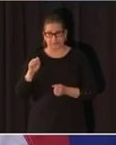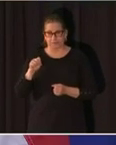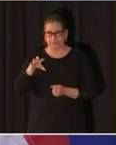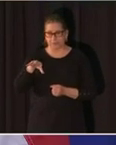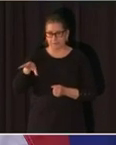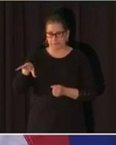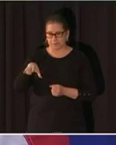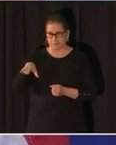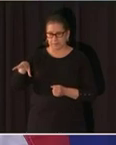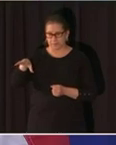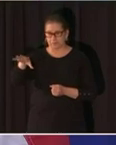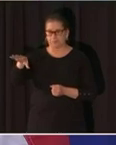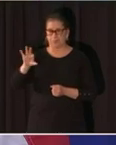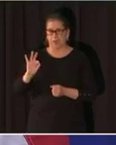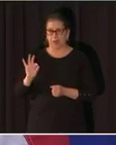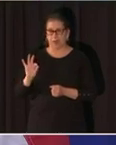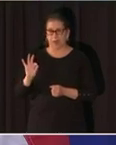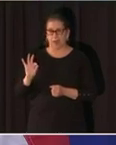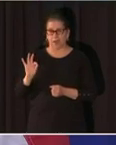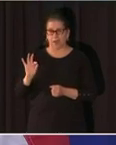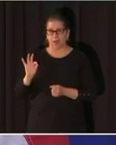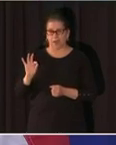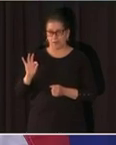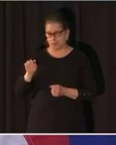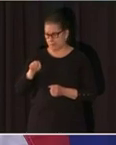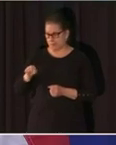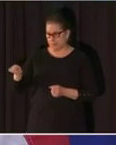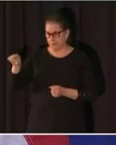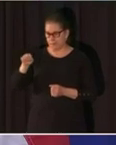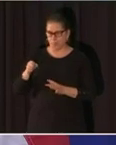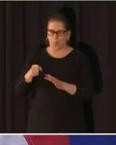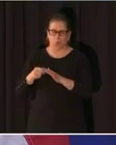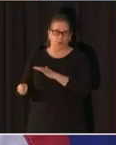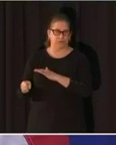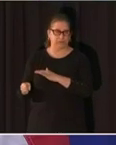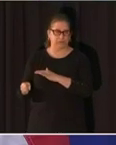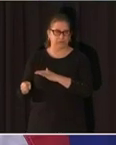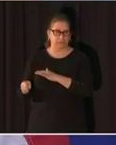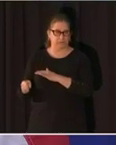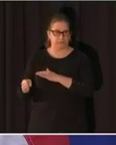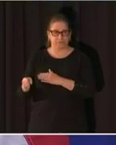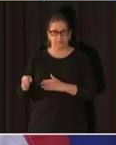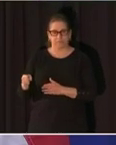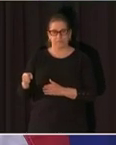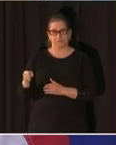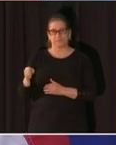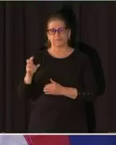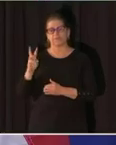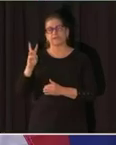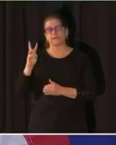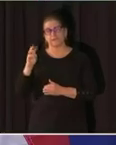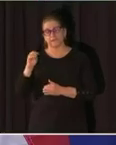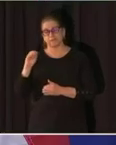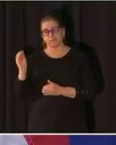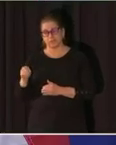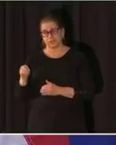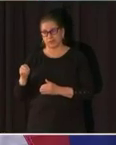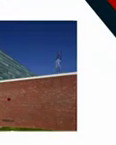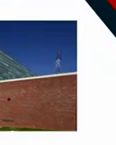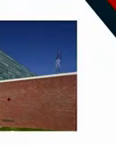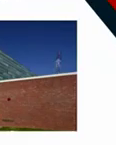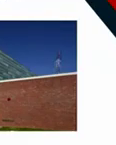60% of the patients. And you can see as well that we